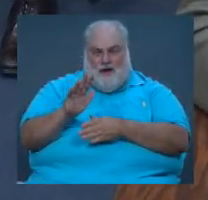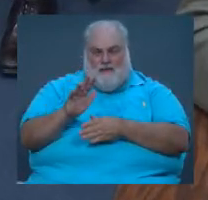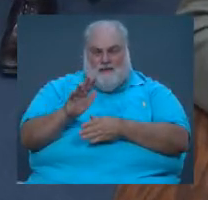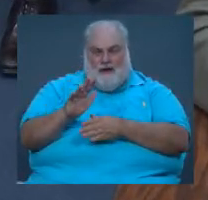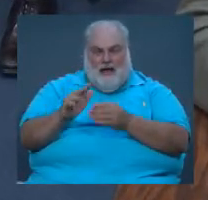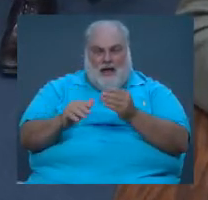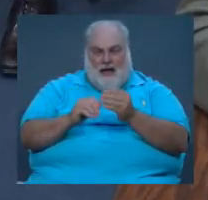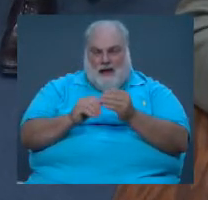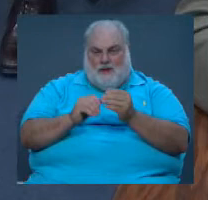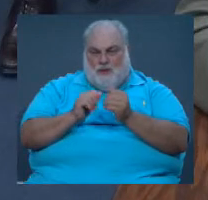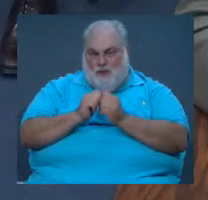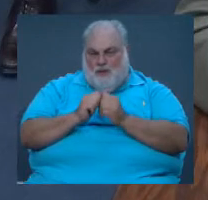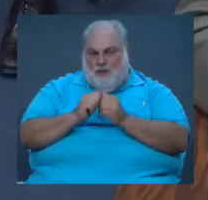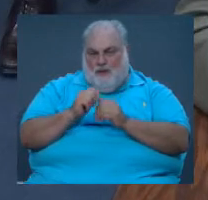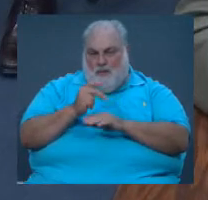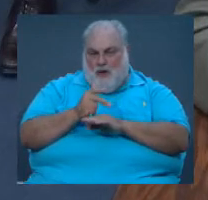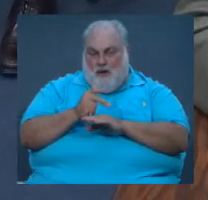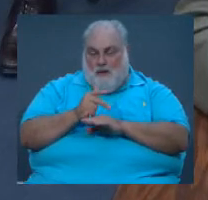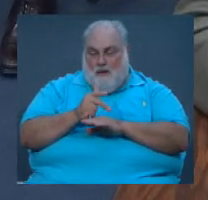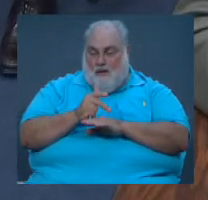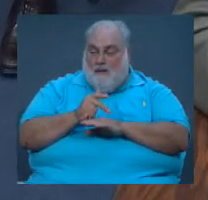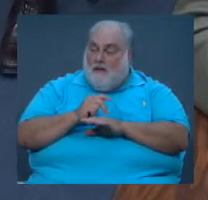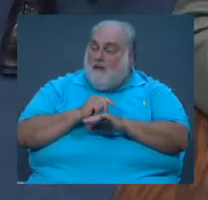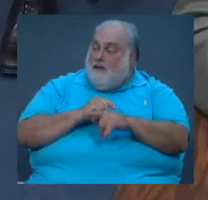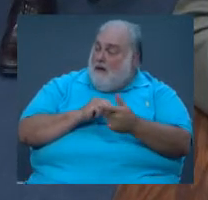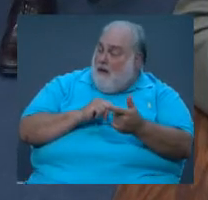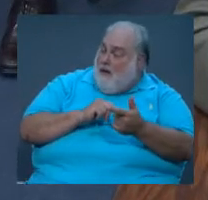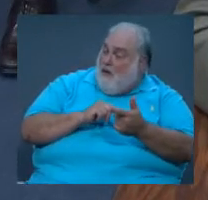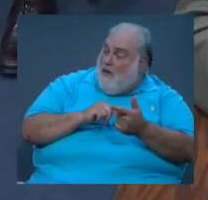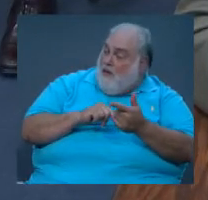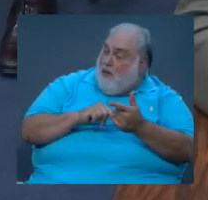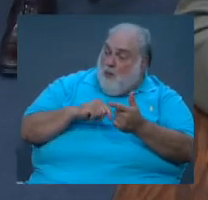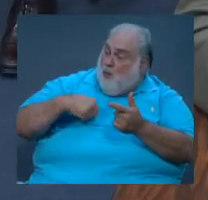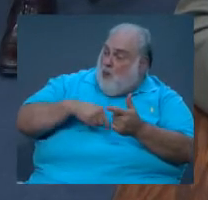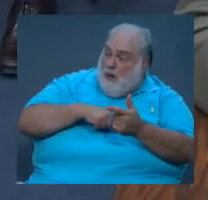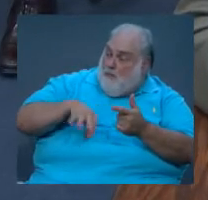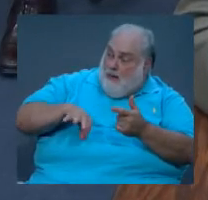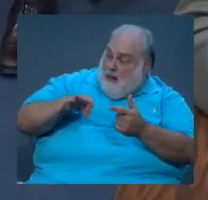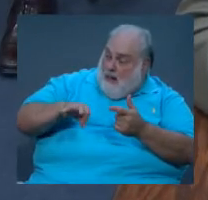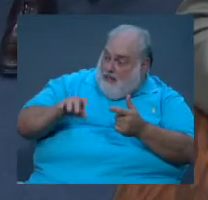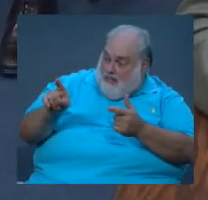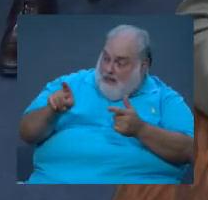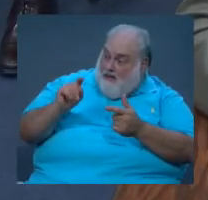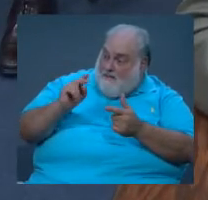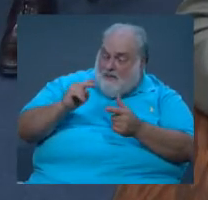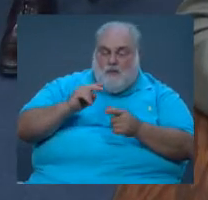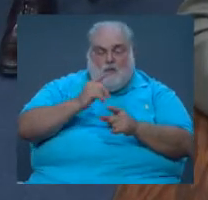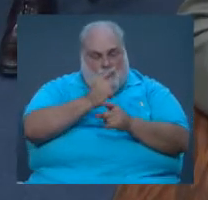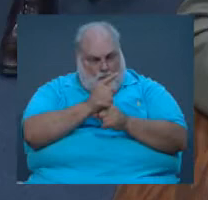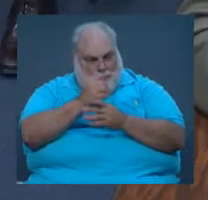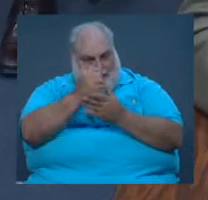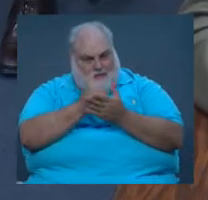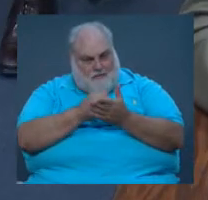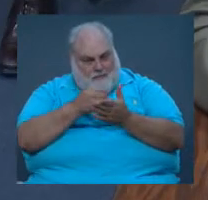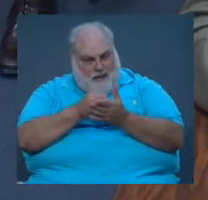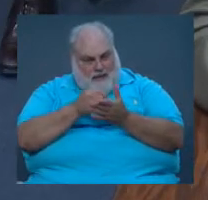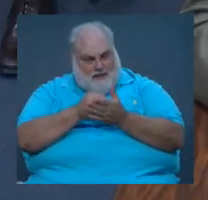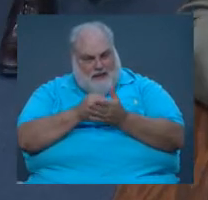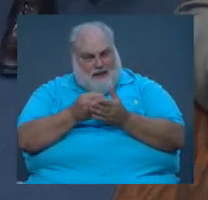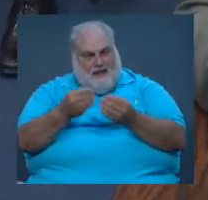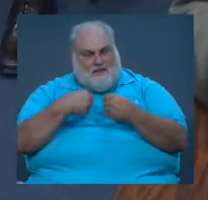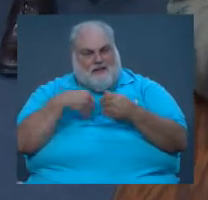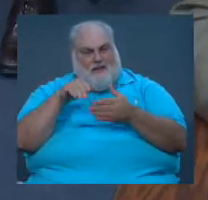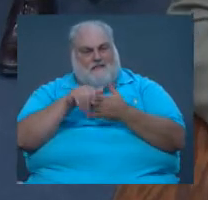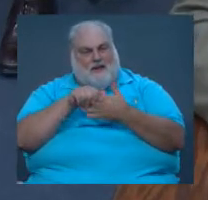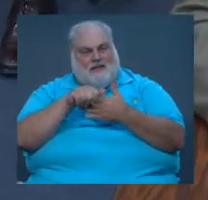pay in addition to what they're paying for parking. They pay the additional, it doesn't come out of our part. That's correct. We still get the revenue from the meters, and this provides us